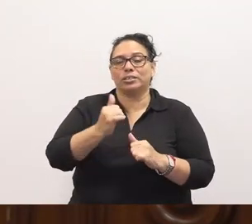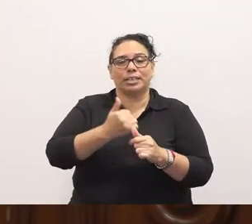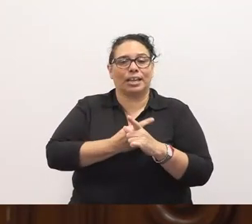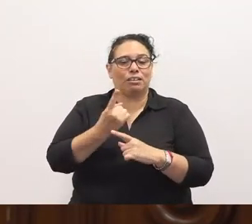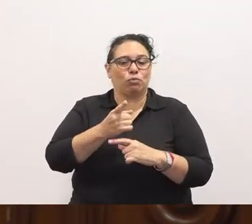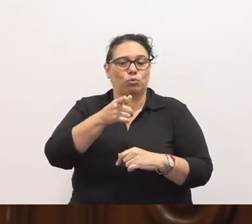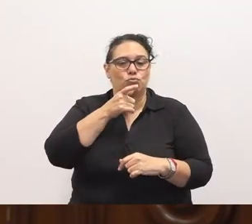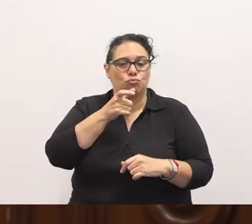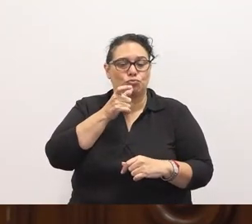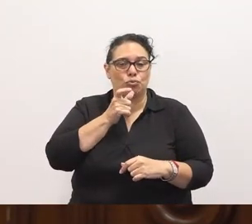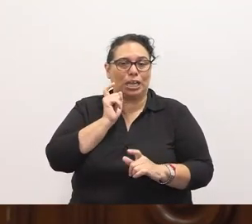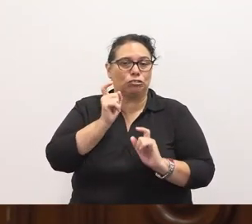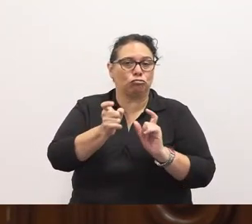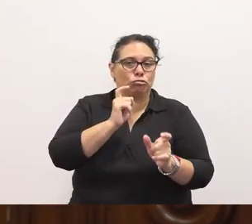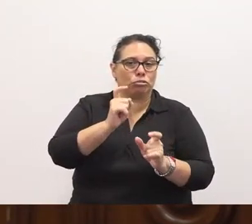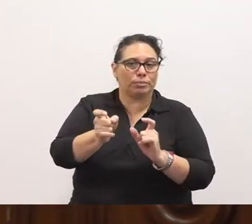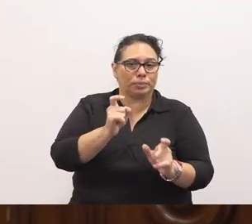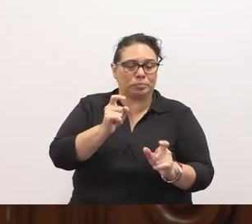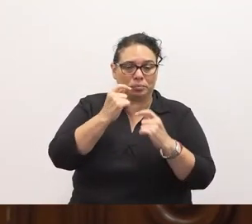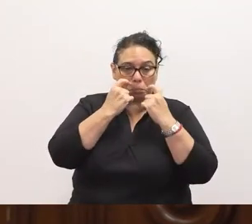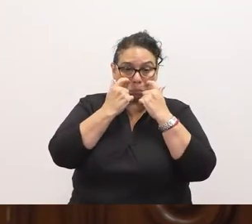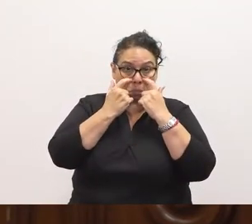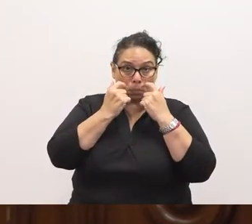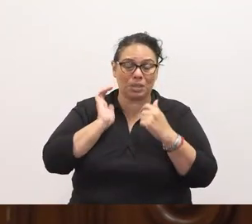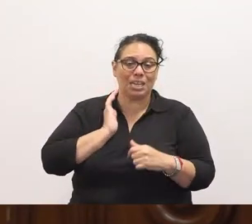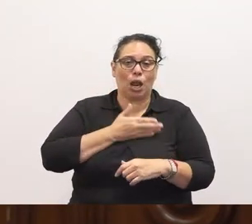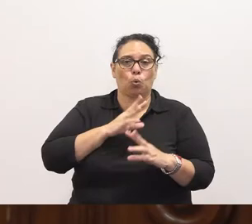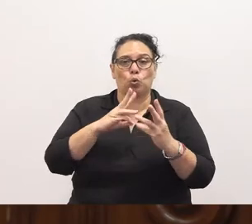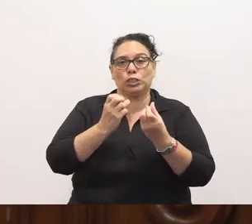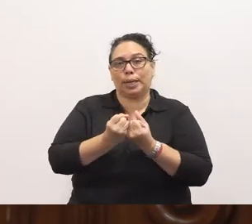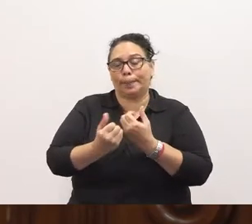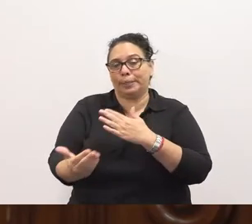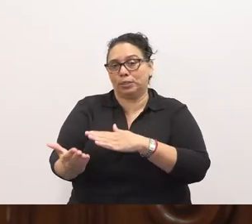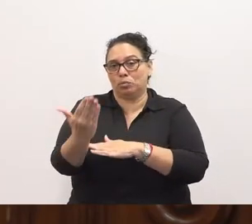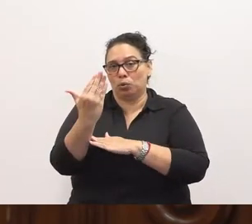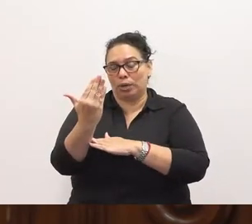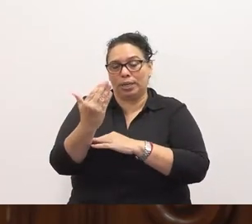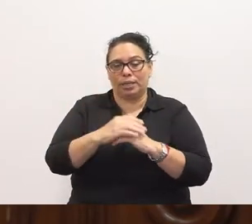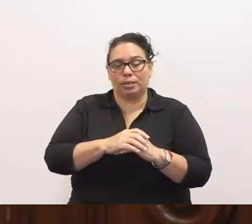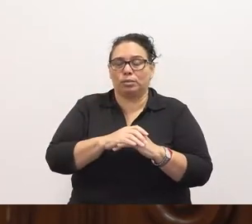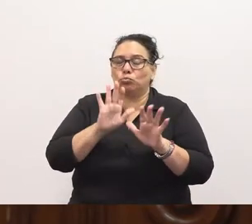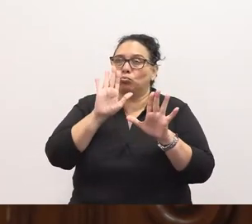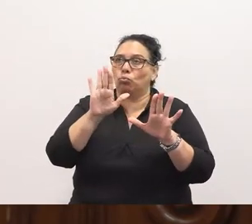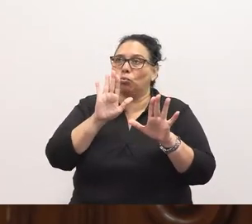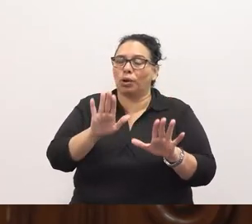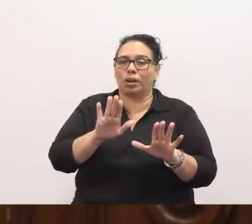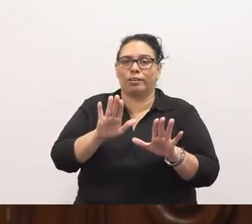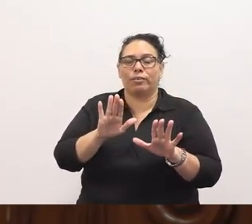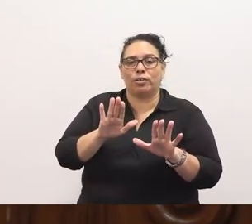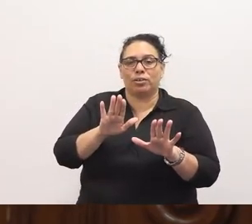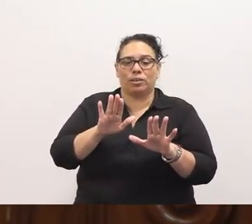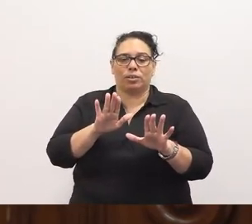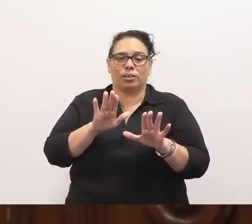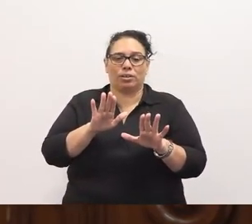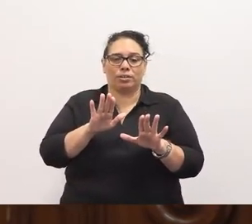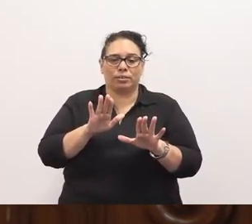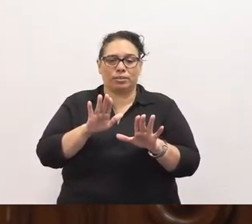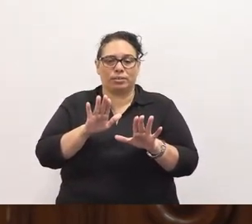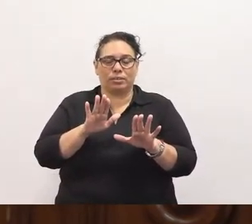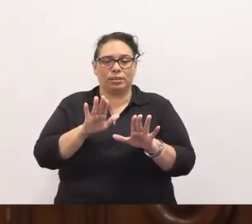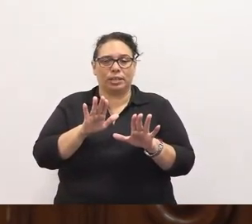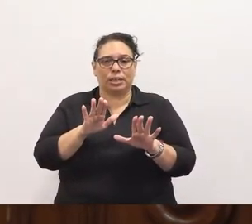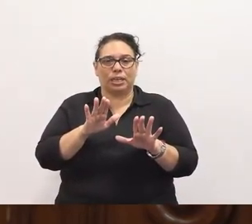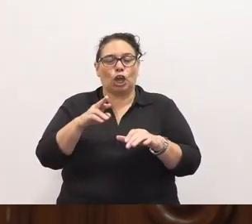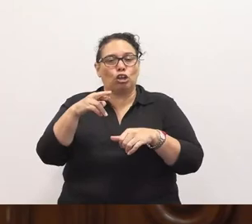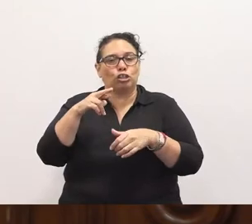who contributed to our workshop this morning. It was wonderful to have our